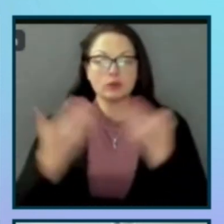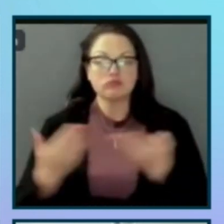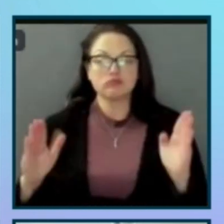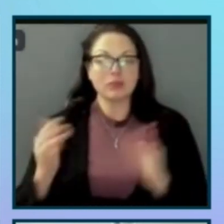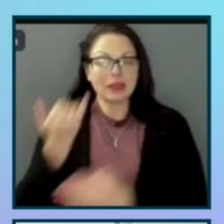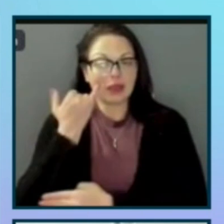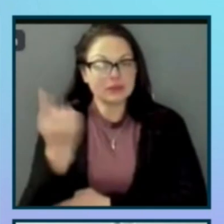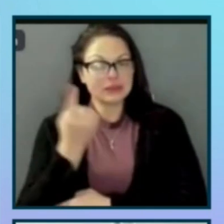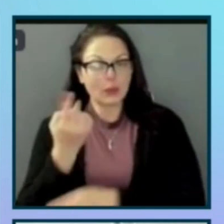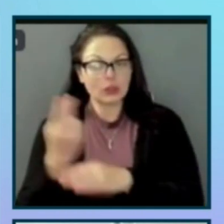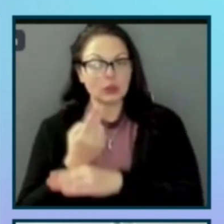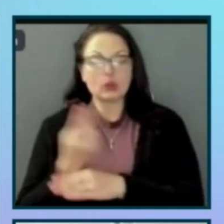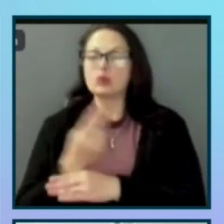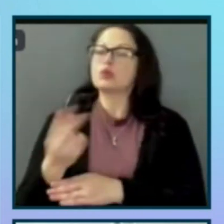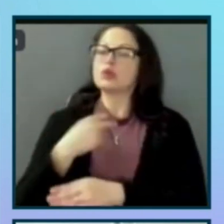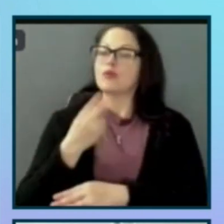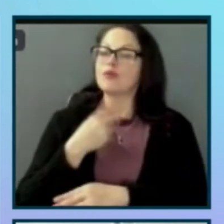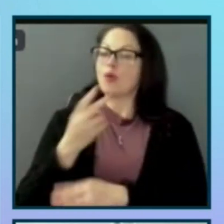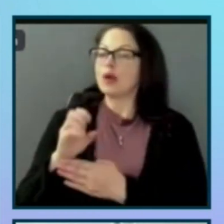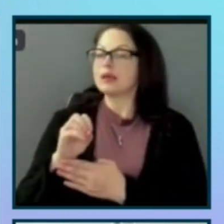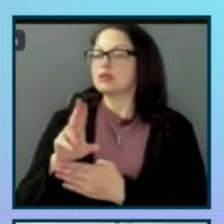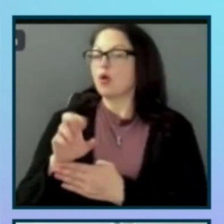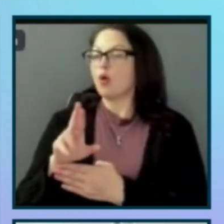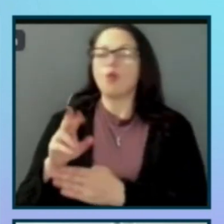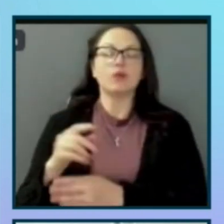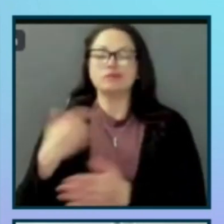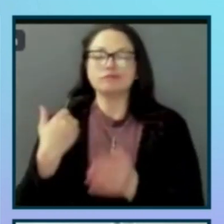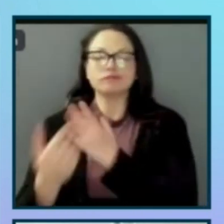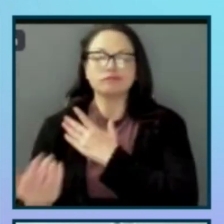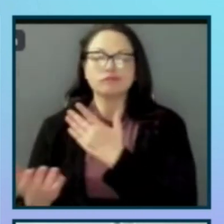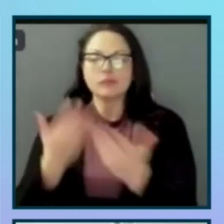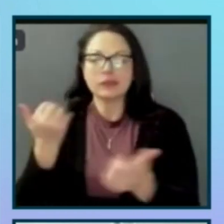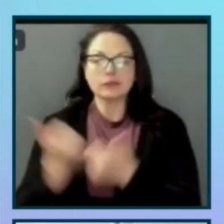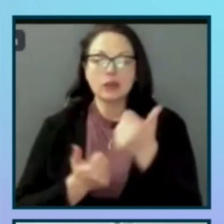or NVDA, it wouldn't really matter which screen reader they were comfortable with.